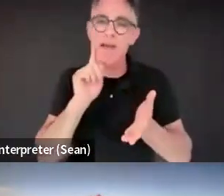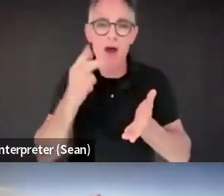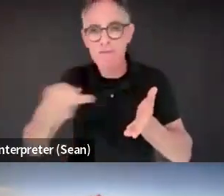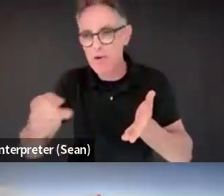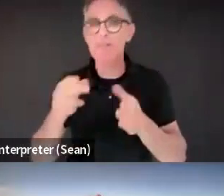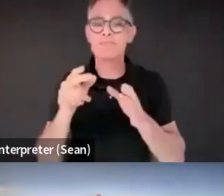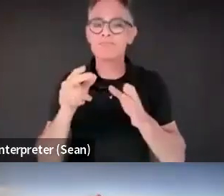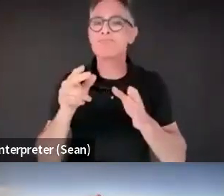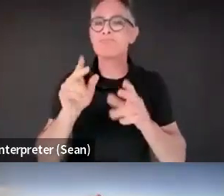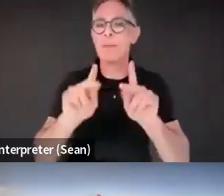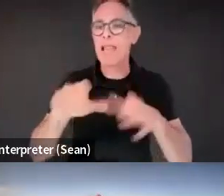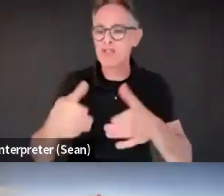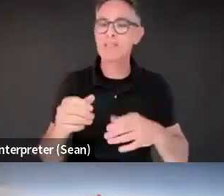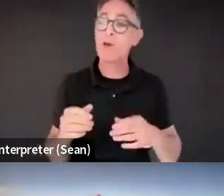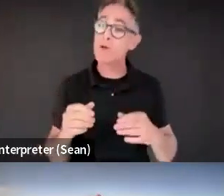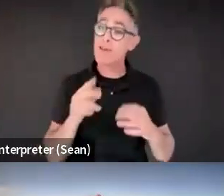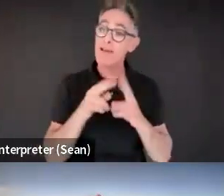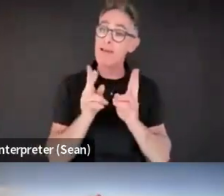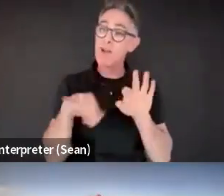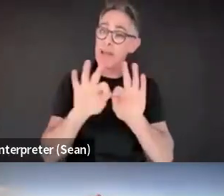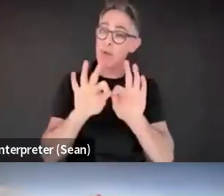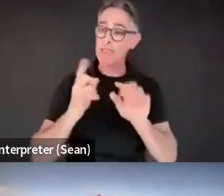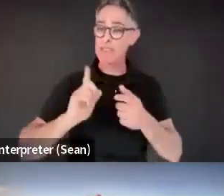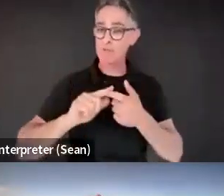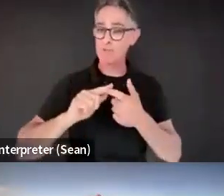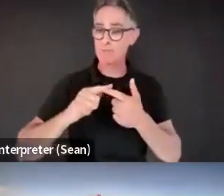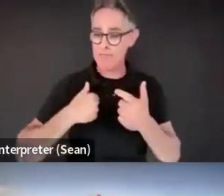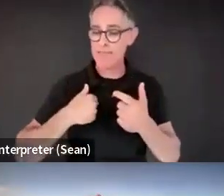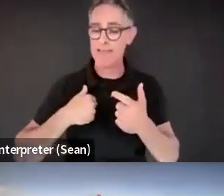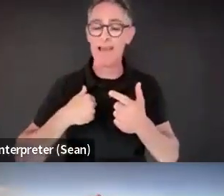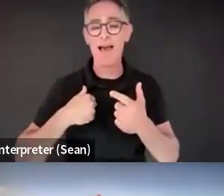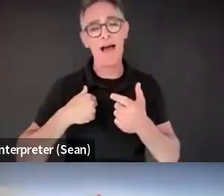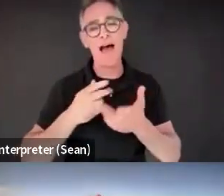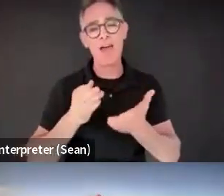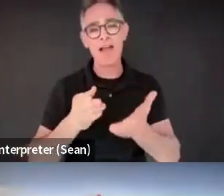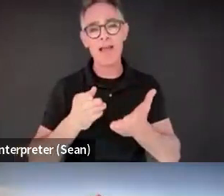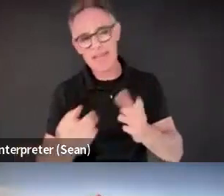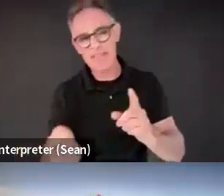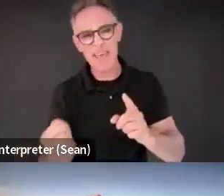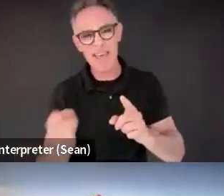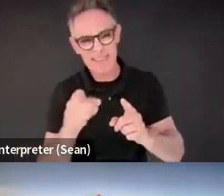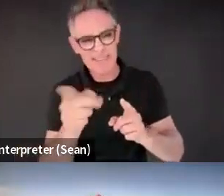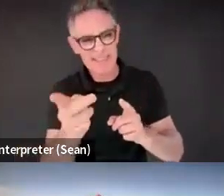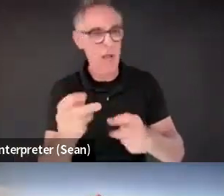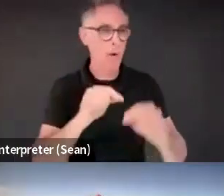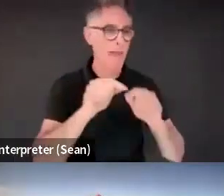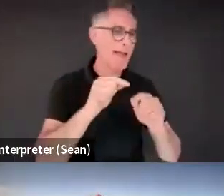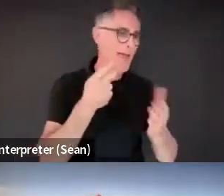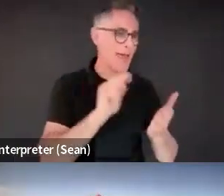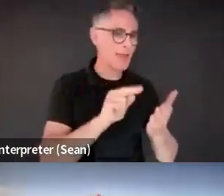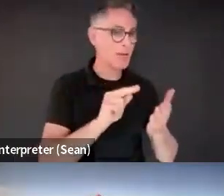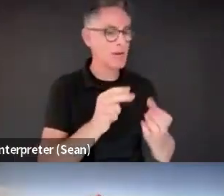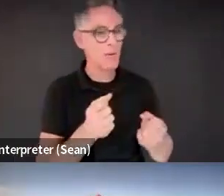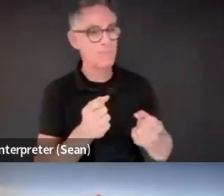population. And it's very important to me. I did recommend that they go back and take a look at the extent to which we